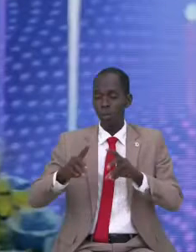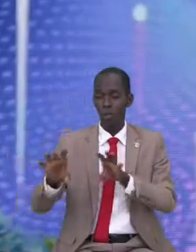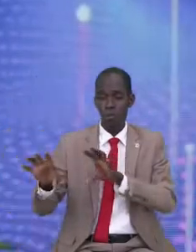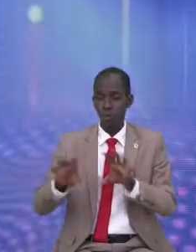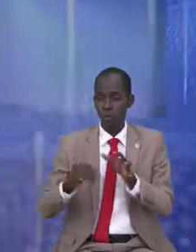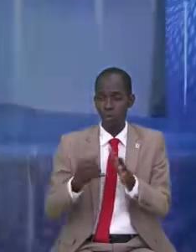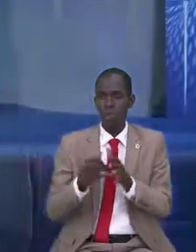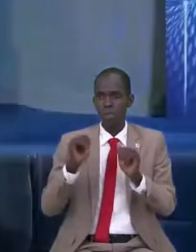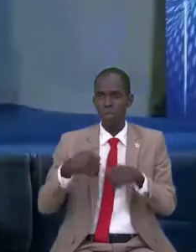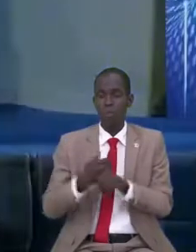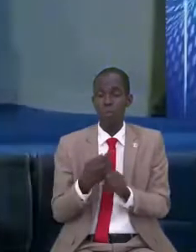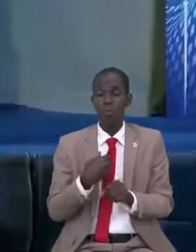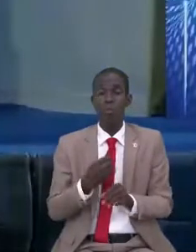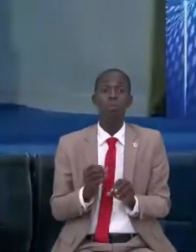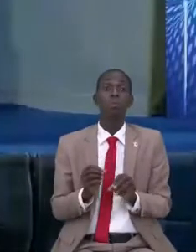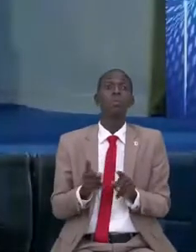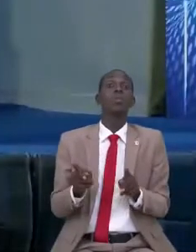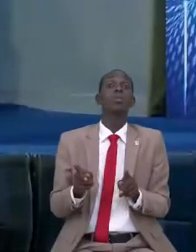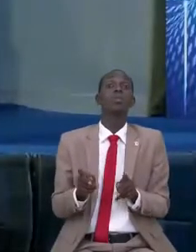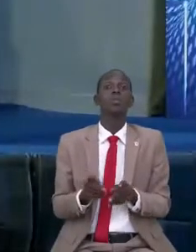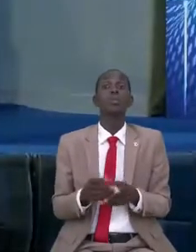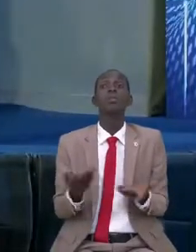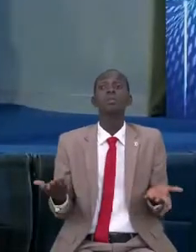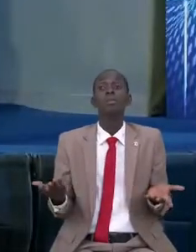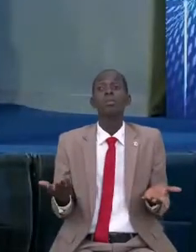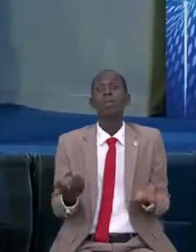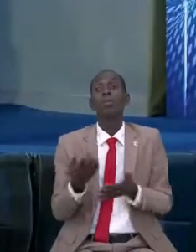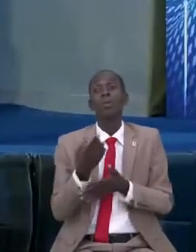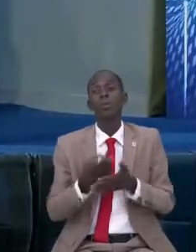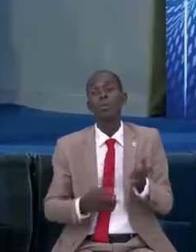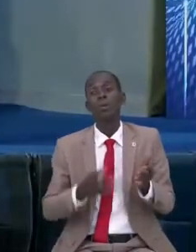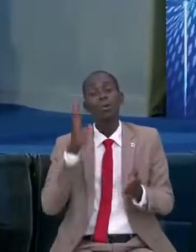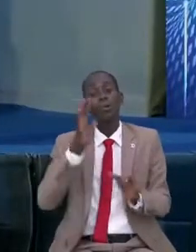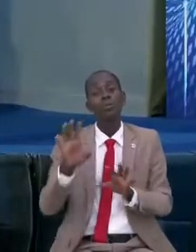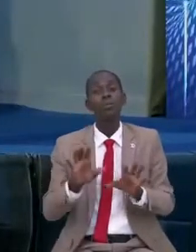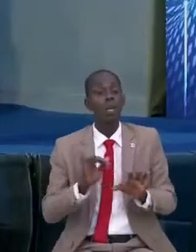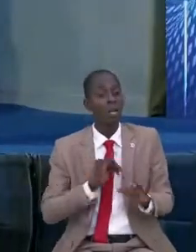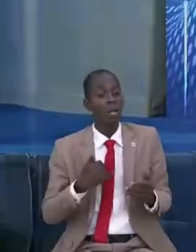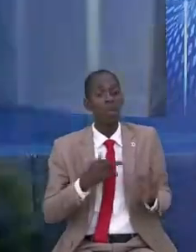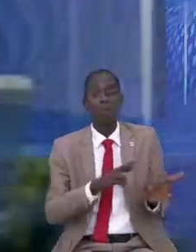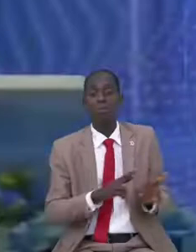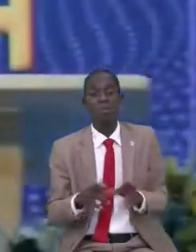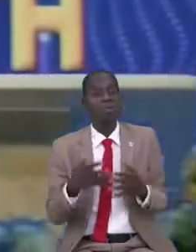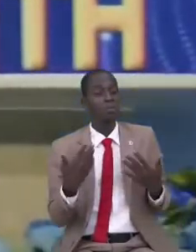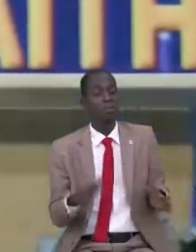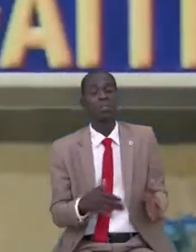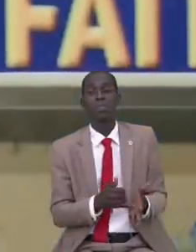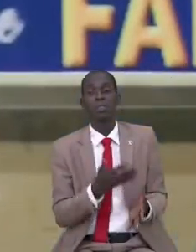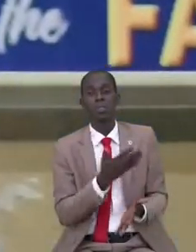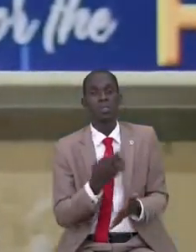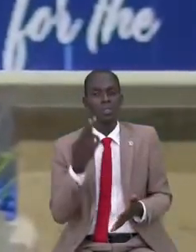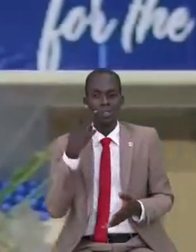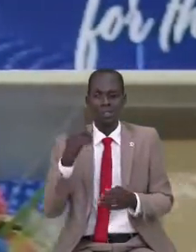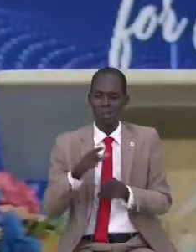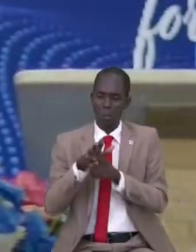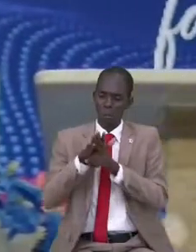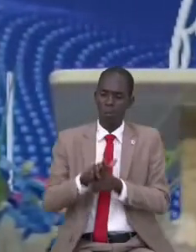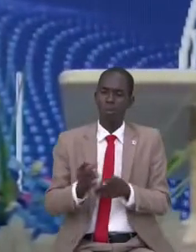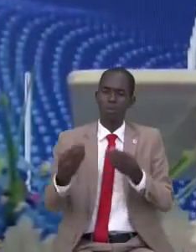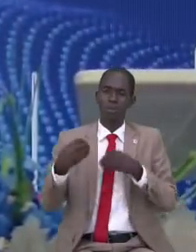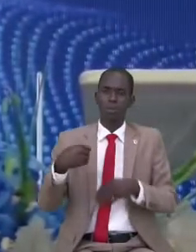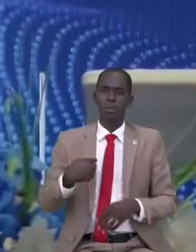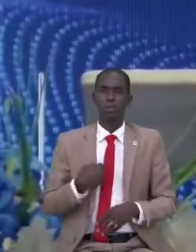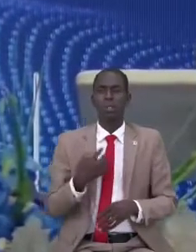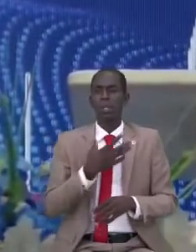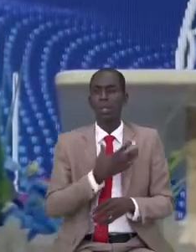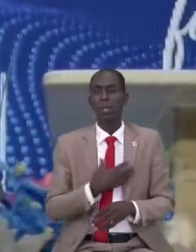say, okay, what's he going to do more than what he's done? Look at the pressure he's putting me under, and look at what he's